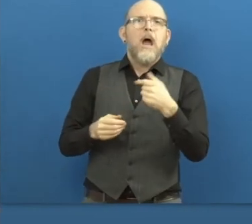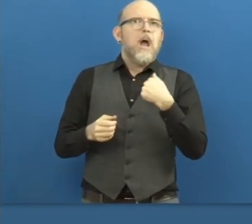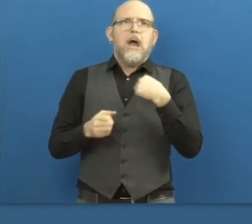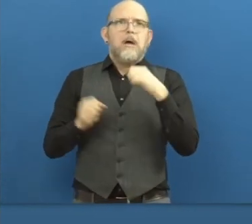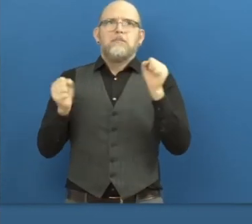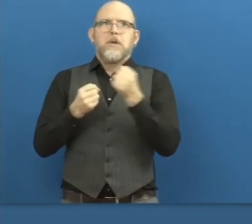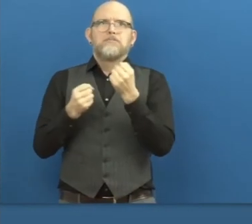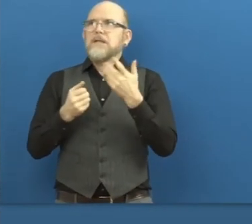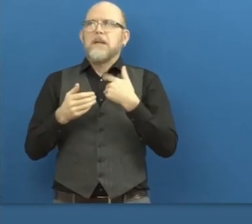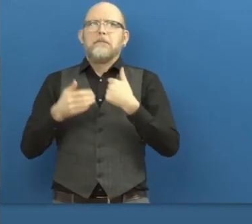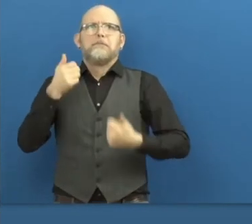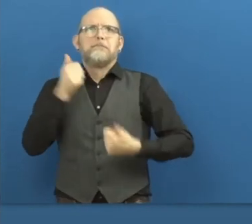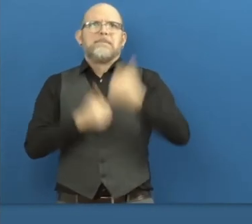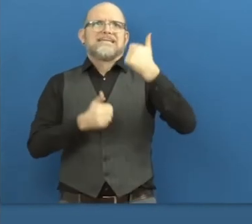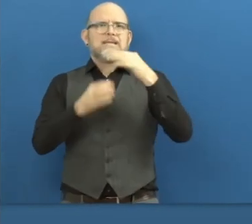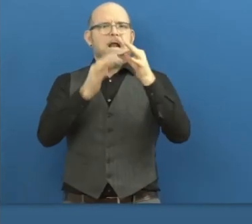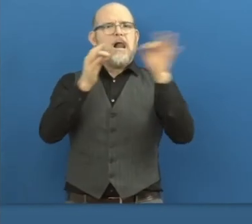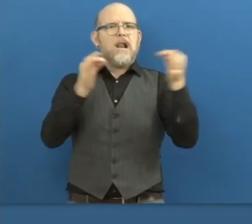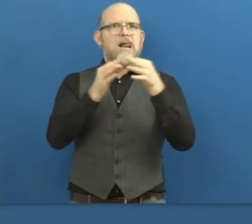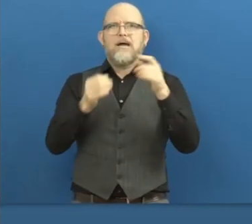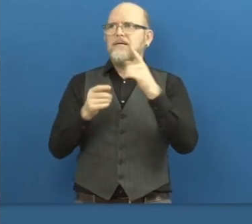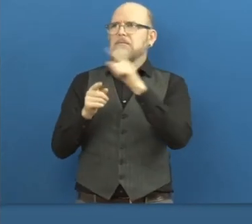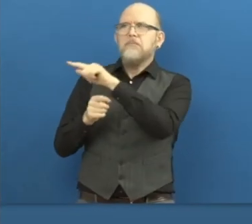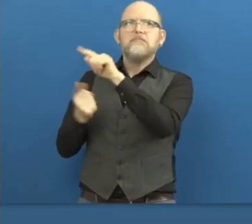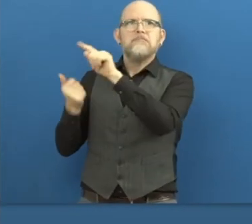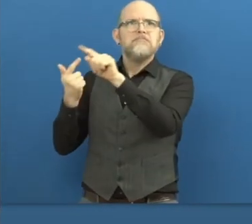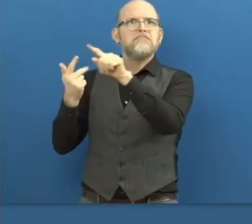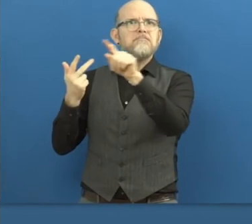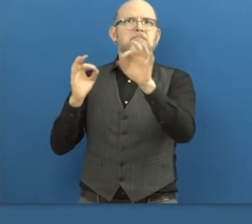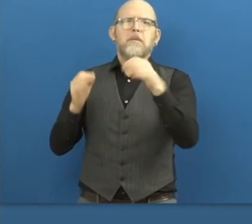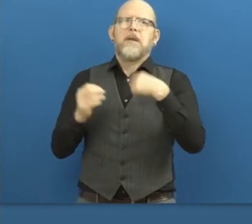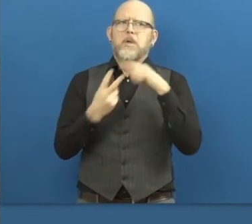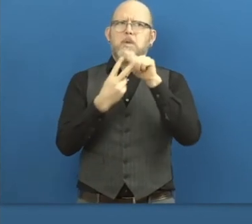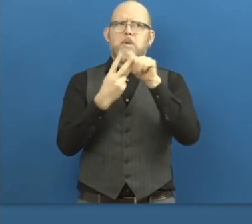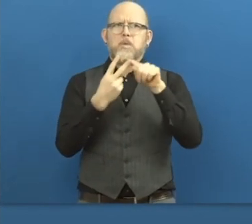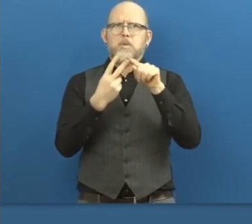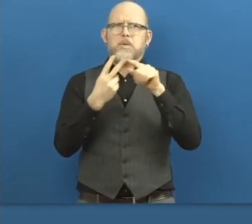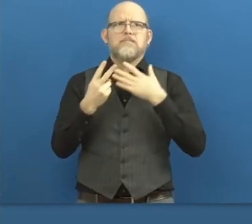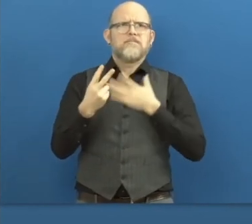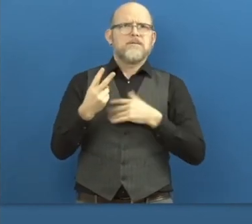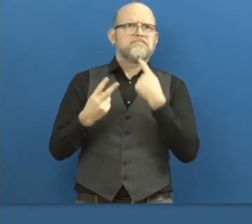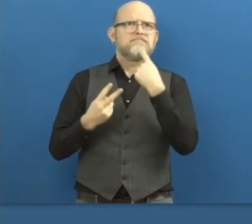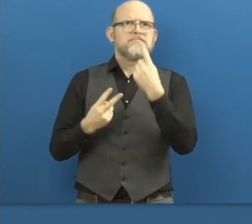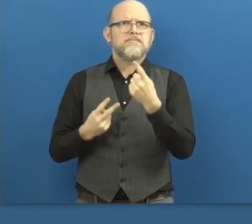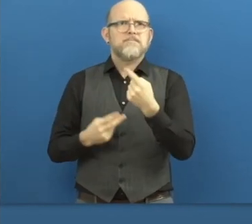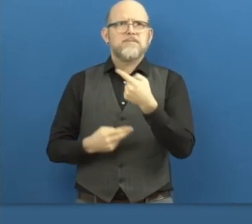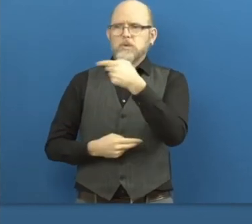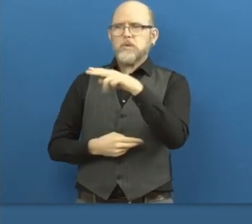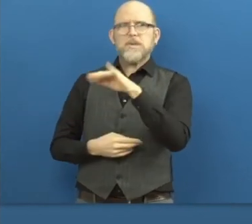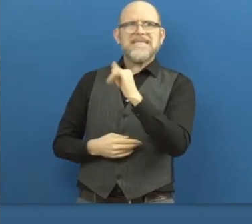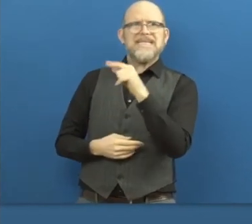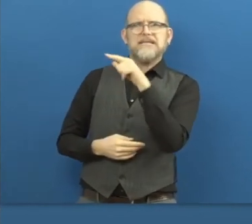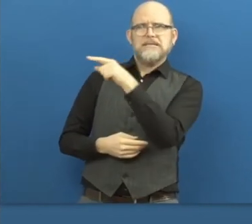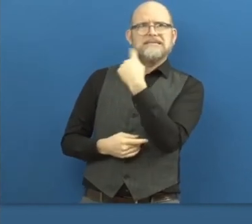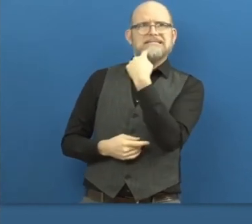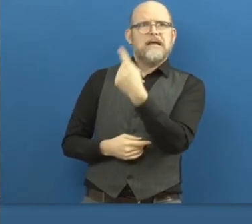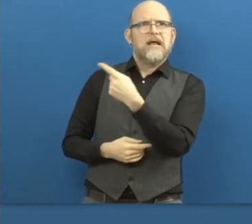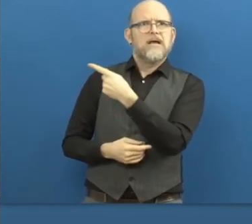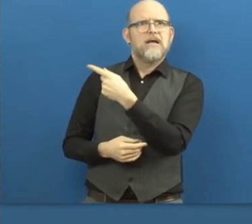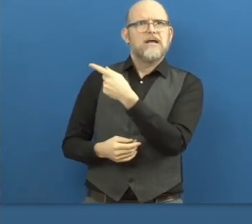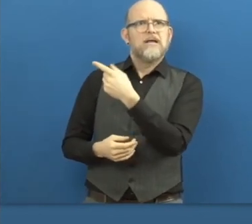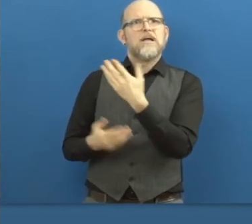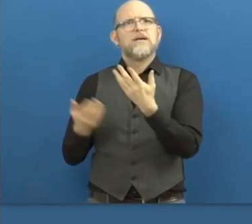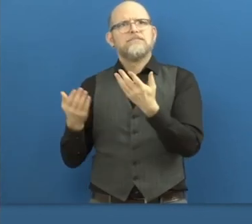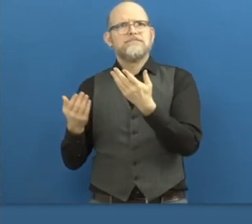things in mind. First one was that guy said it's about accessibility that many mainstream job boards do not care